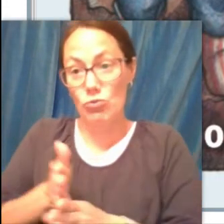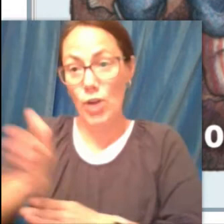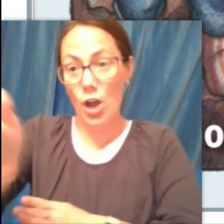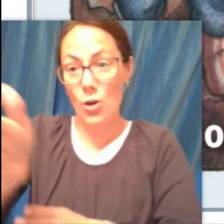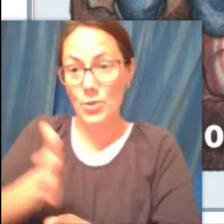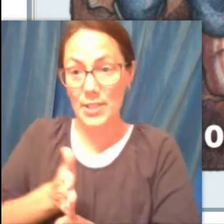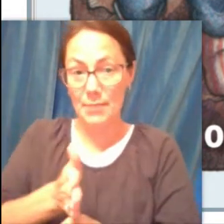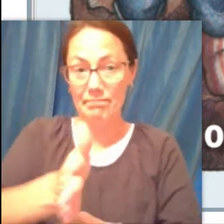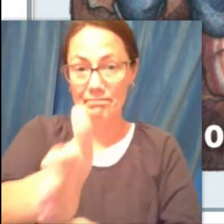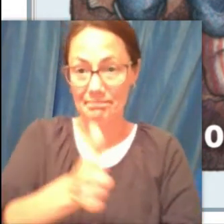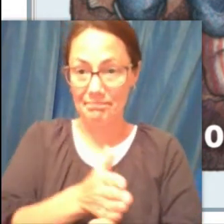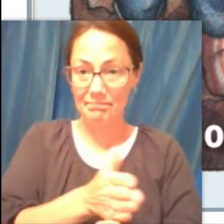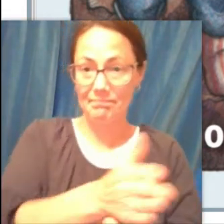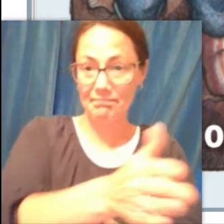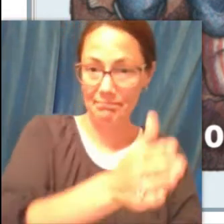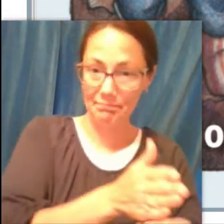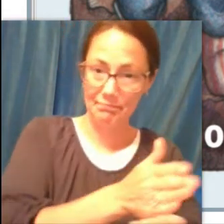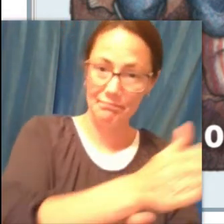Hose, rose.